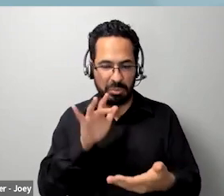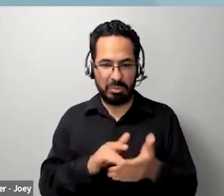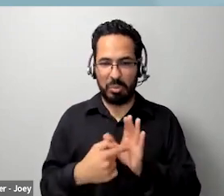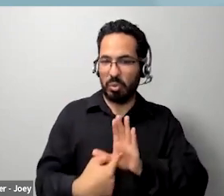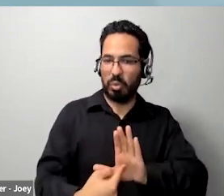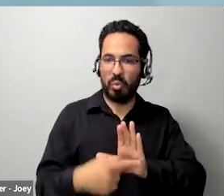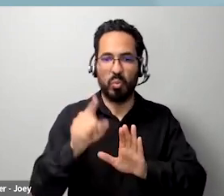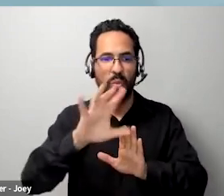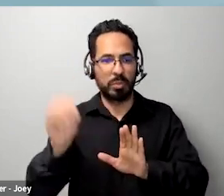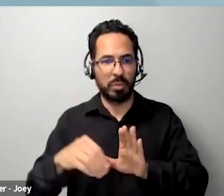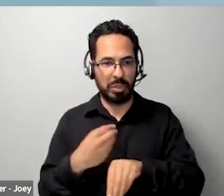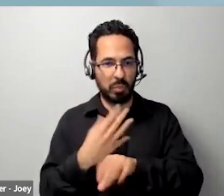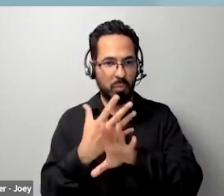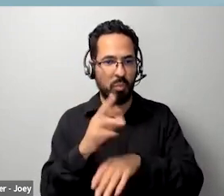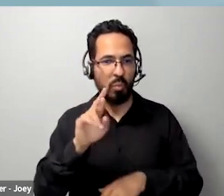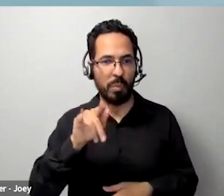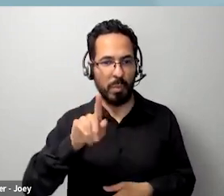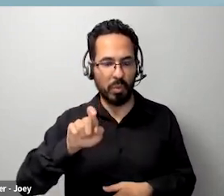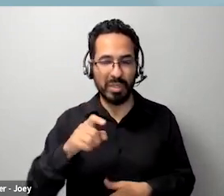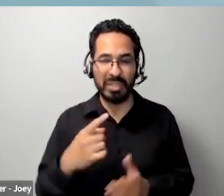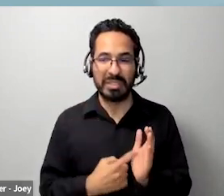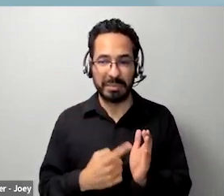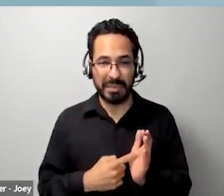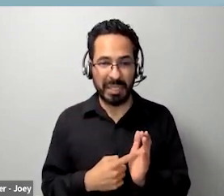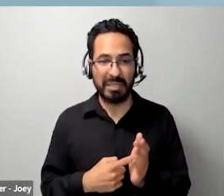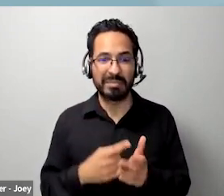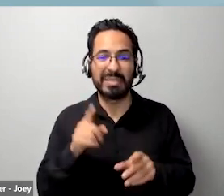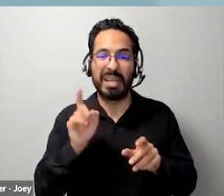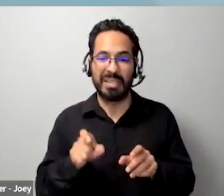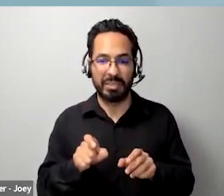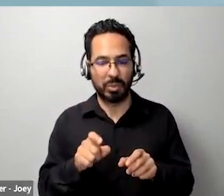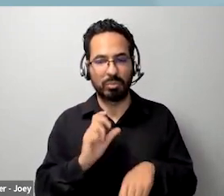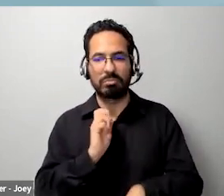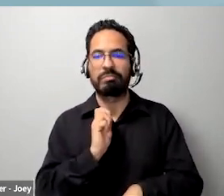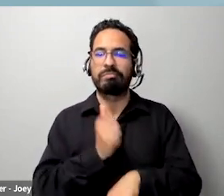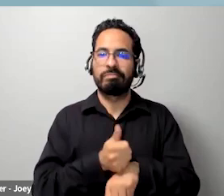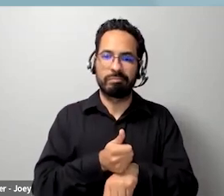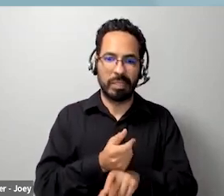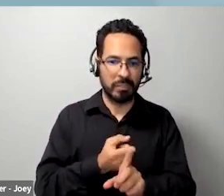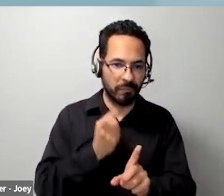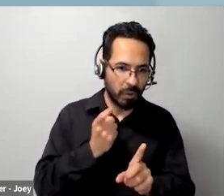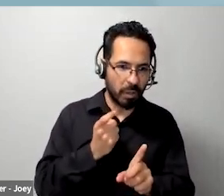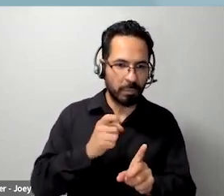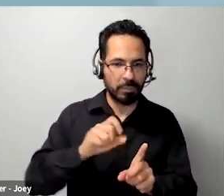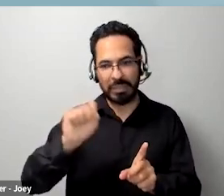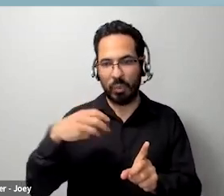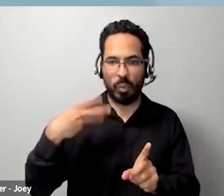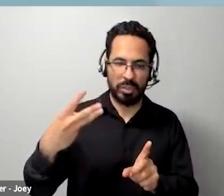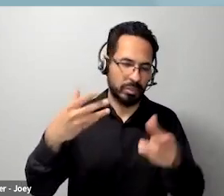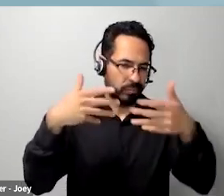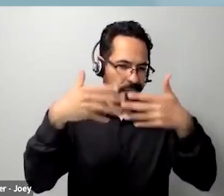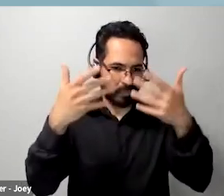it's 100% remote. They might still have to put that it's based out of wherever, Seattle,